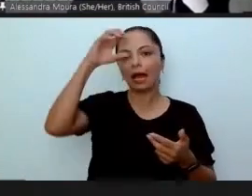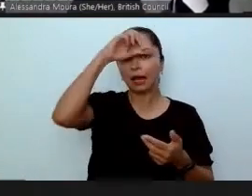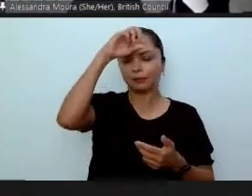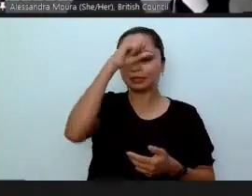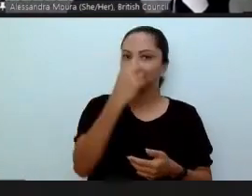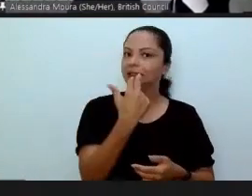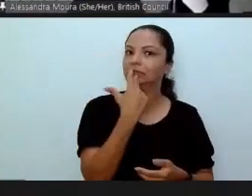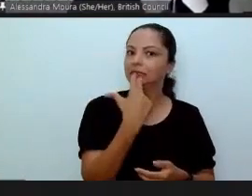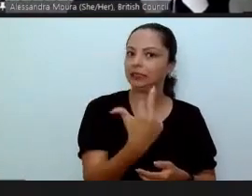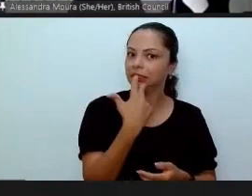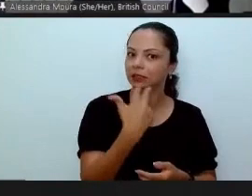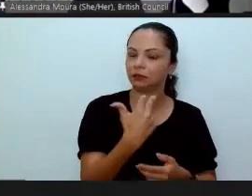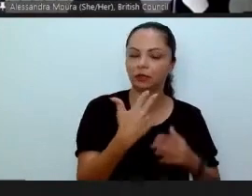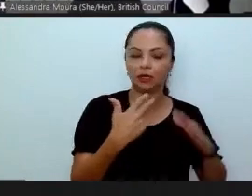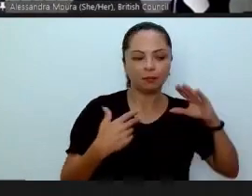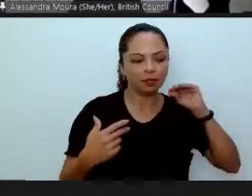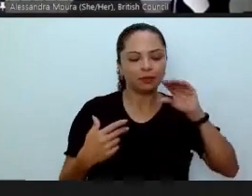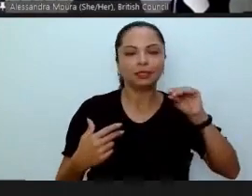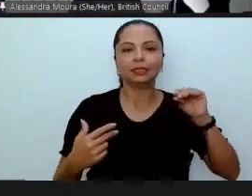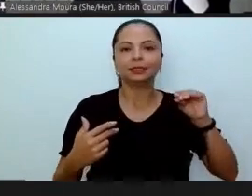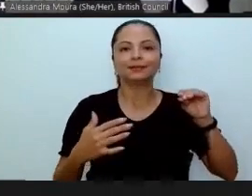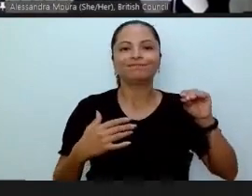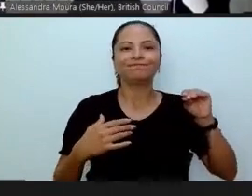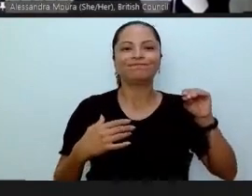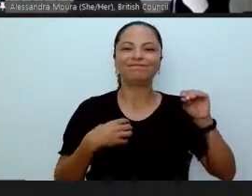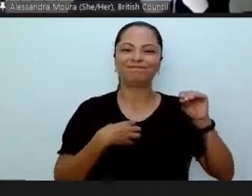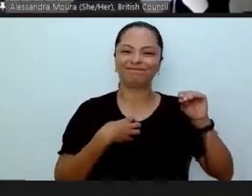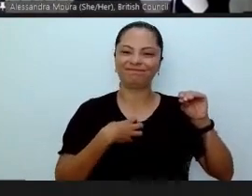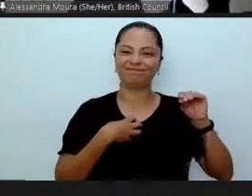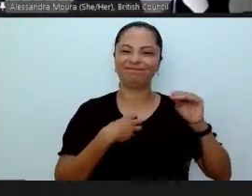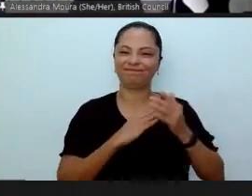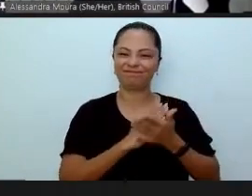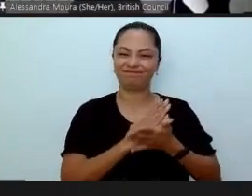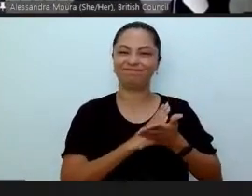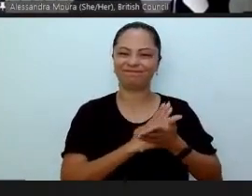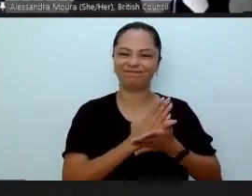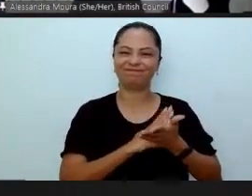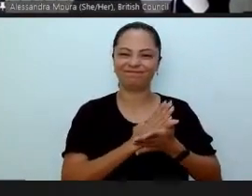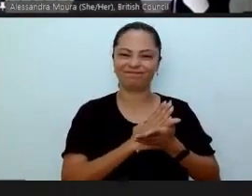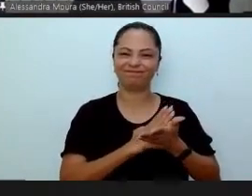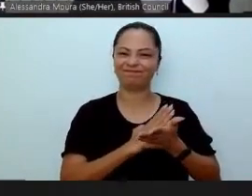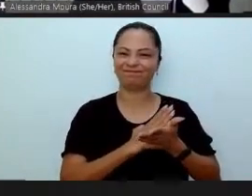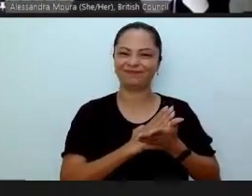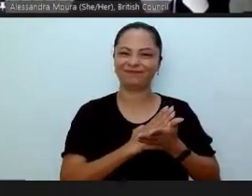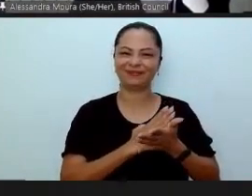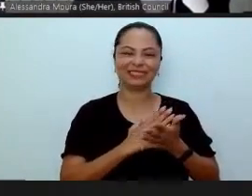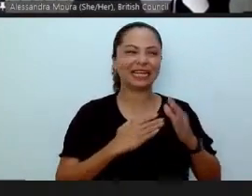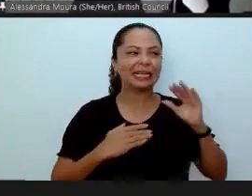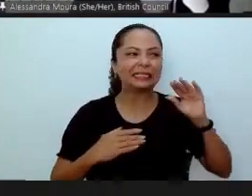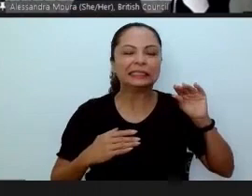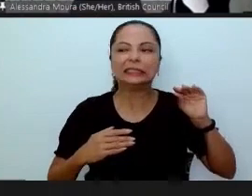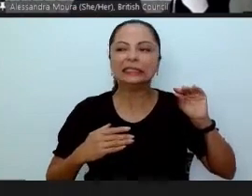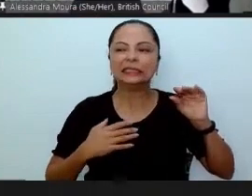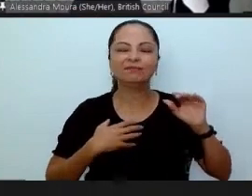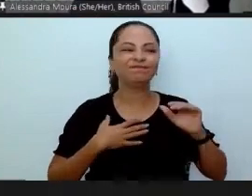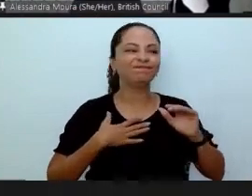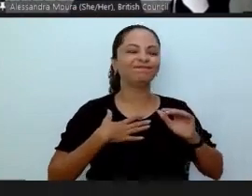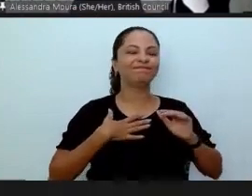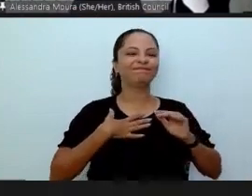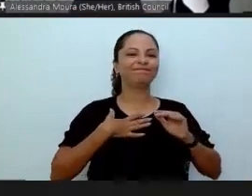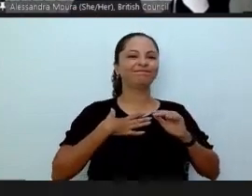of people. They don't feel very confident doing it. So having that closed space of the classroom is